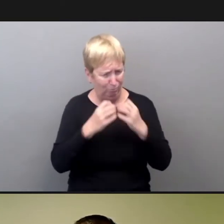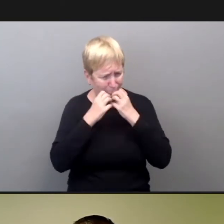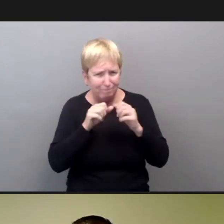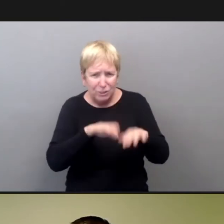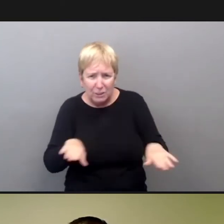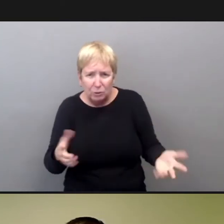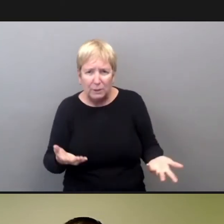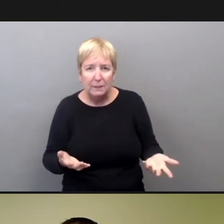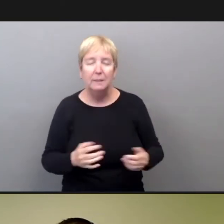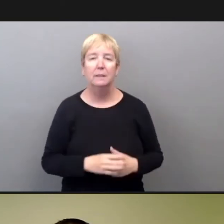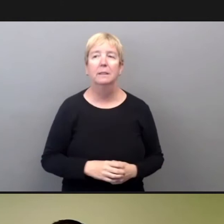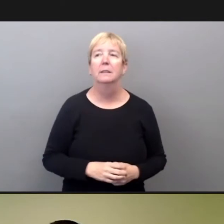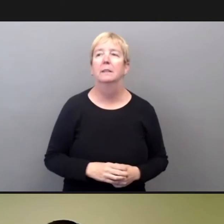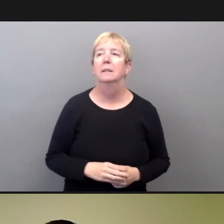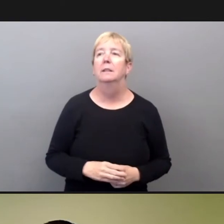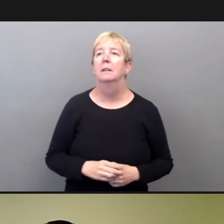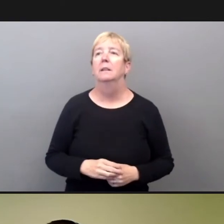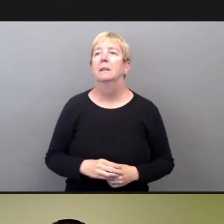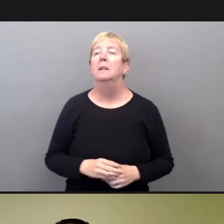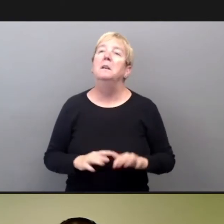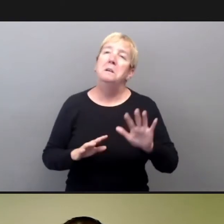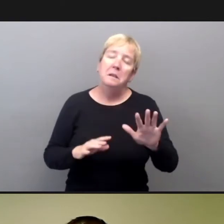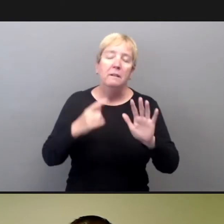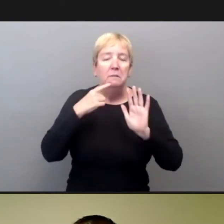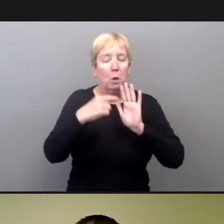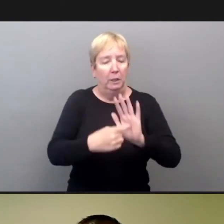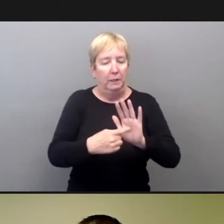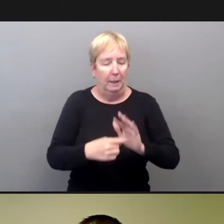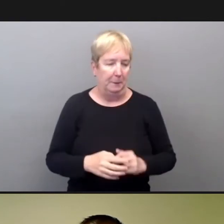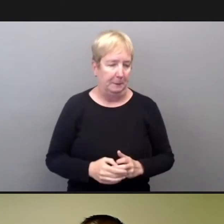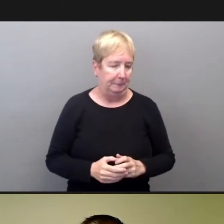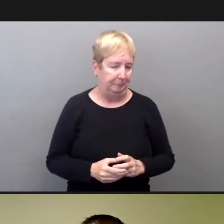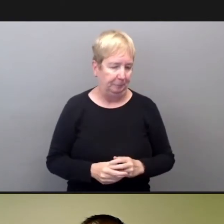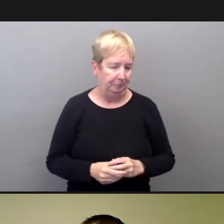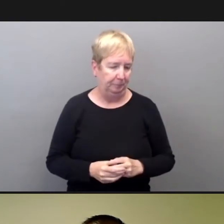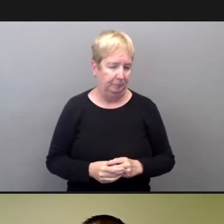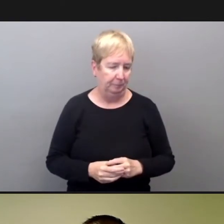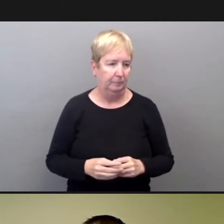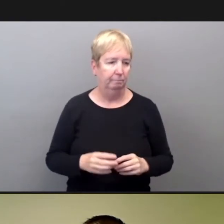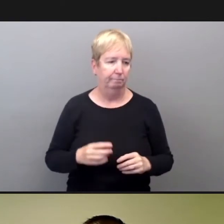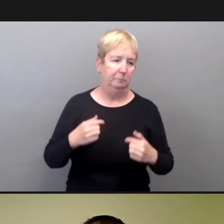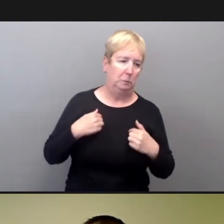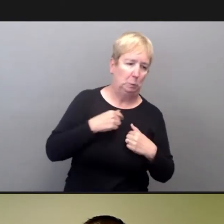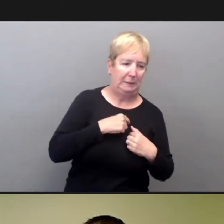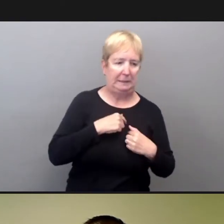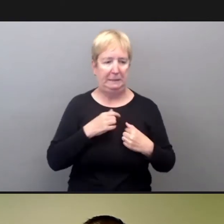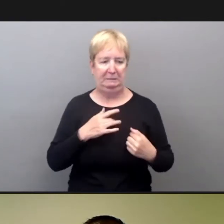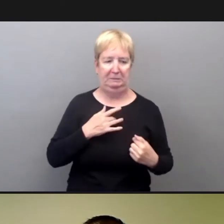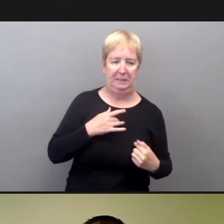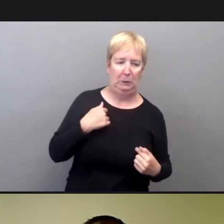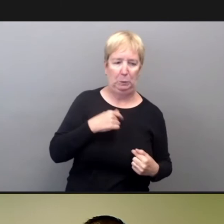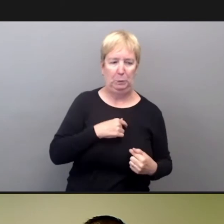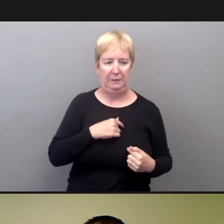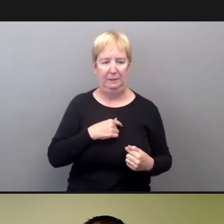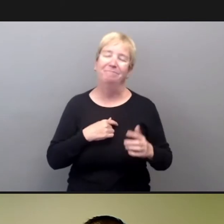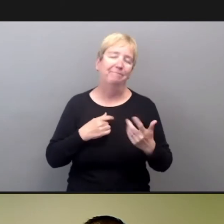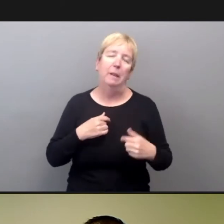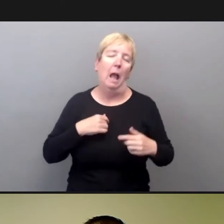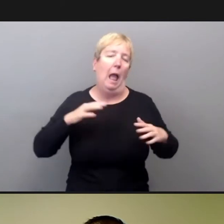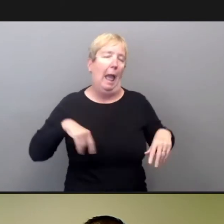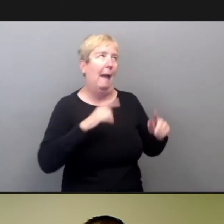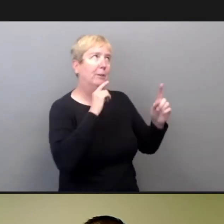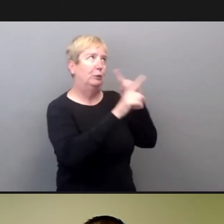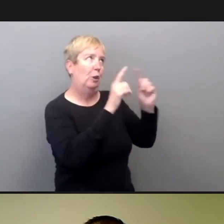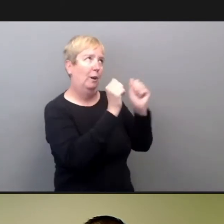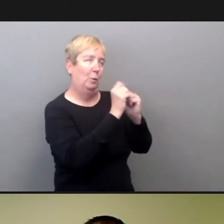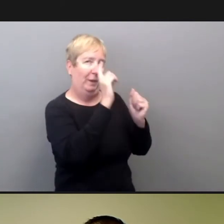think, so for example, we would not likely, and I haven't had a conversation with the governor about this,